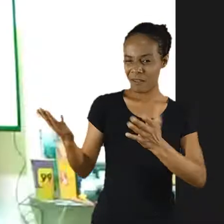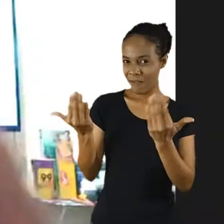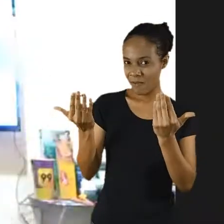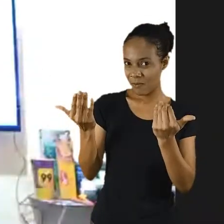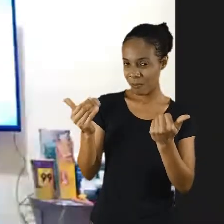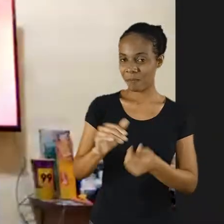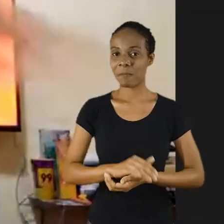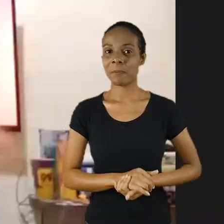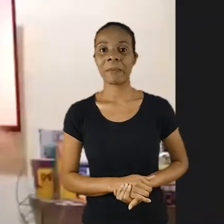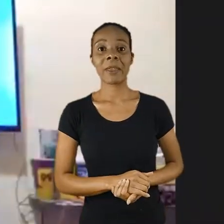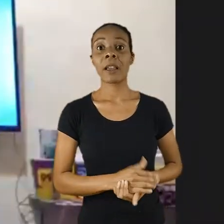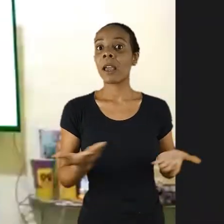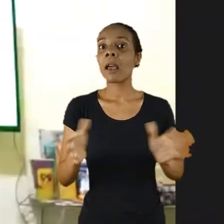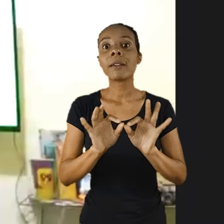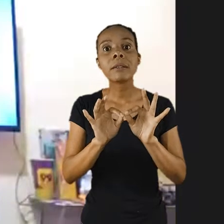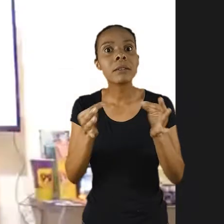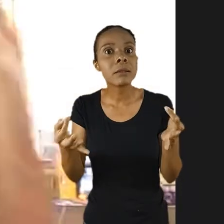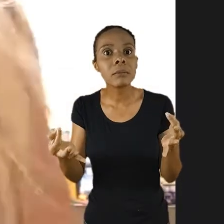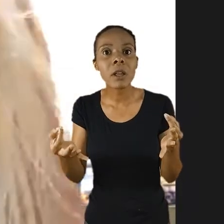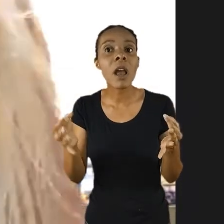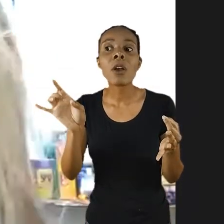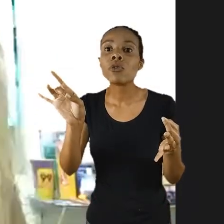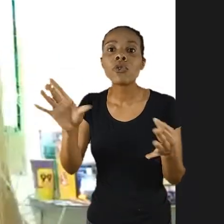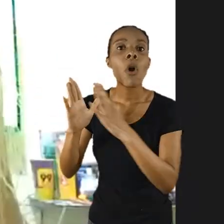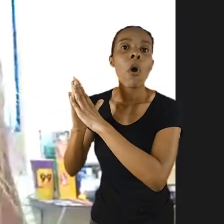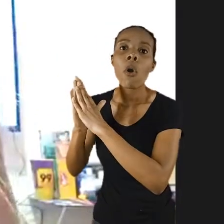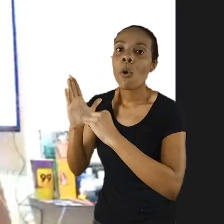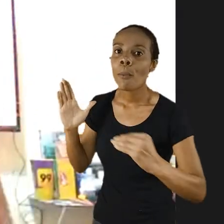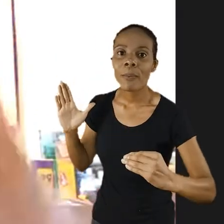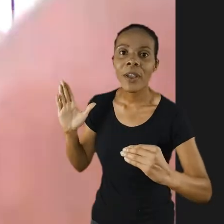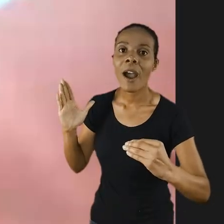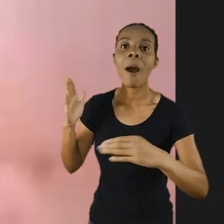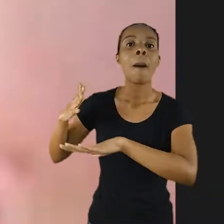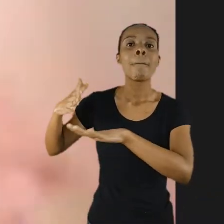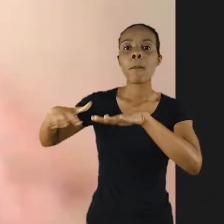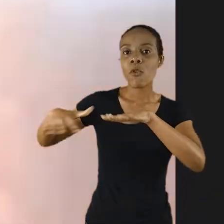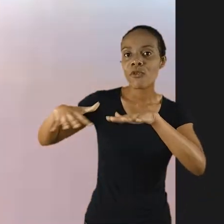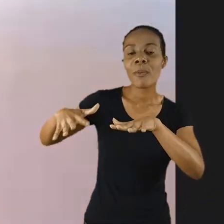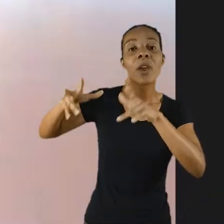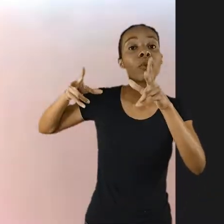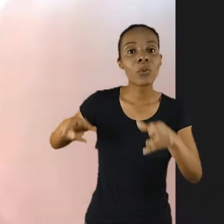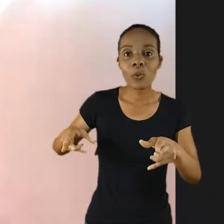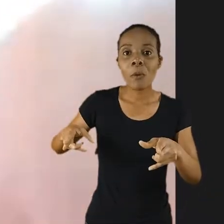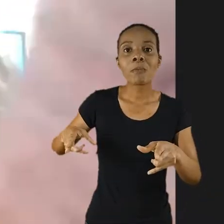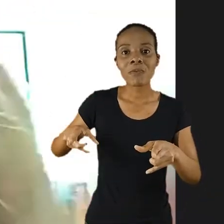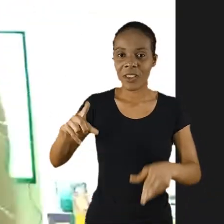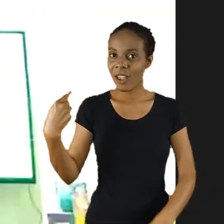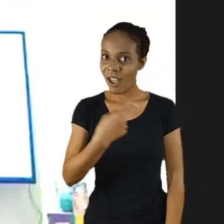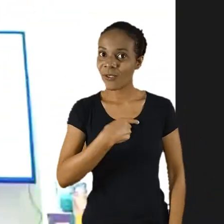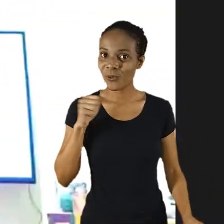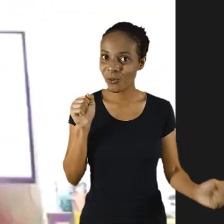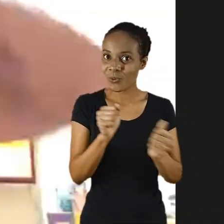Nelson. E aí é simples, gente, é só tentar fazer os mesmos movimentos que a Rony vai fazer. E a gente aquece